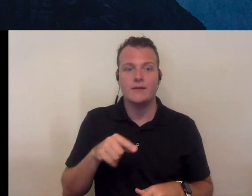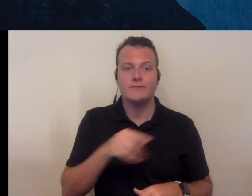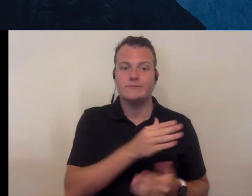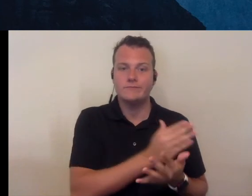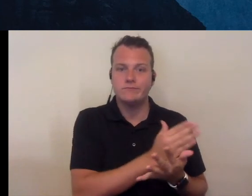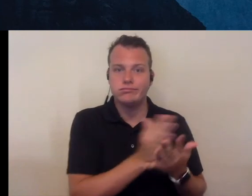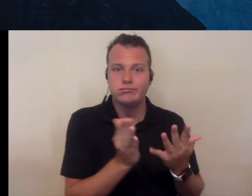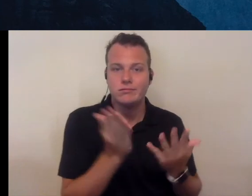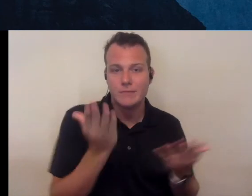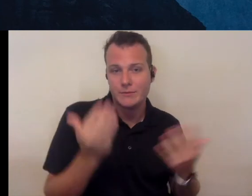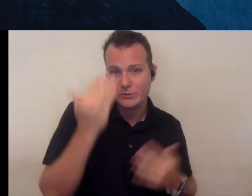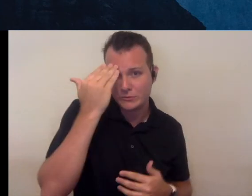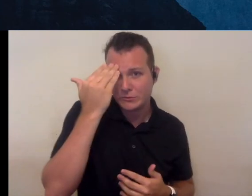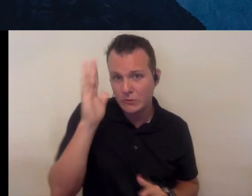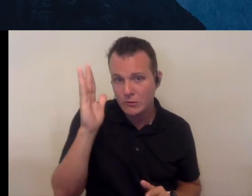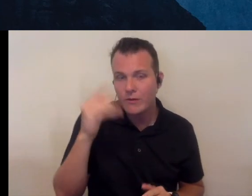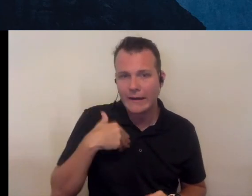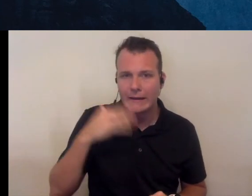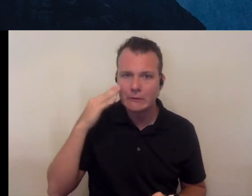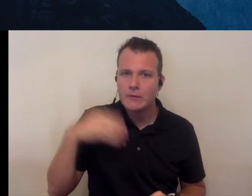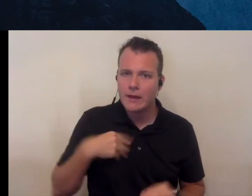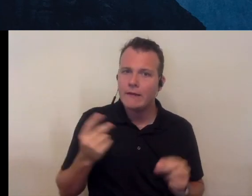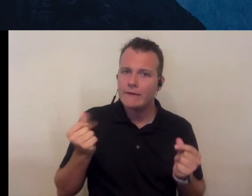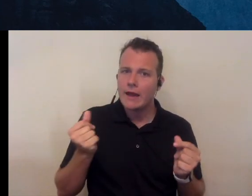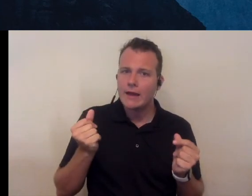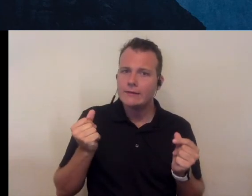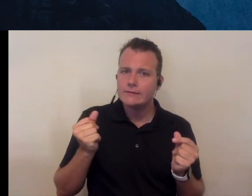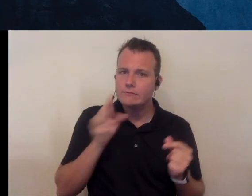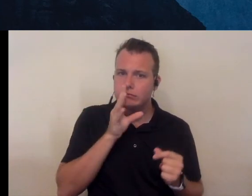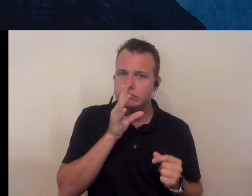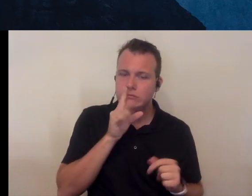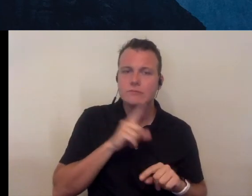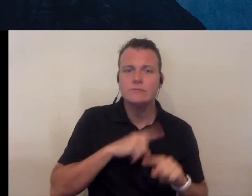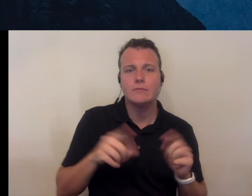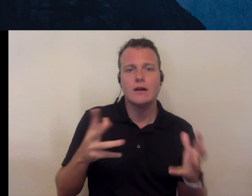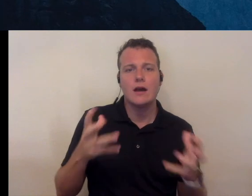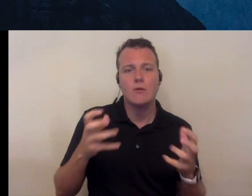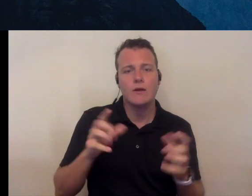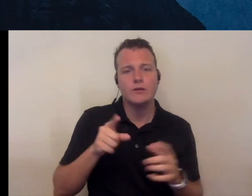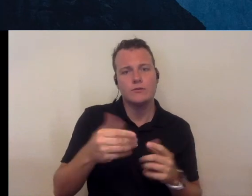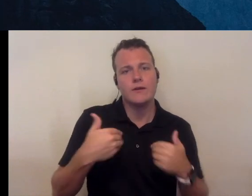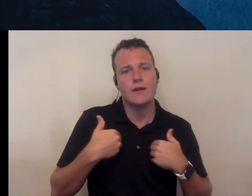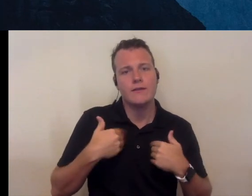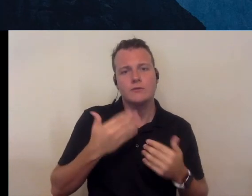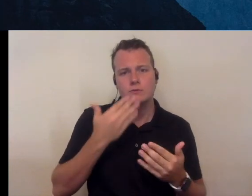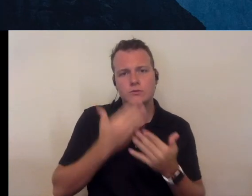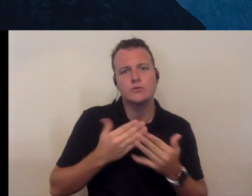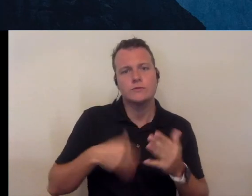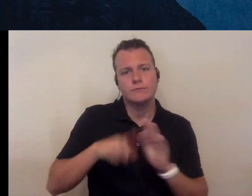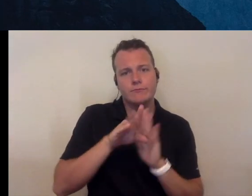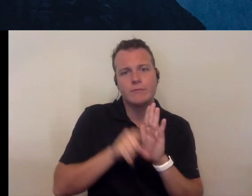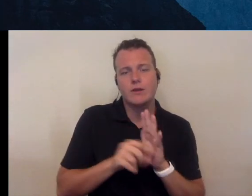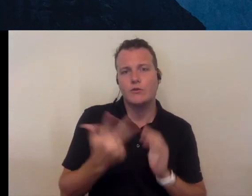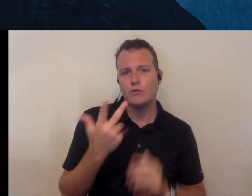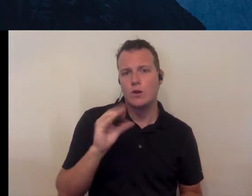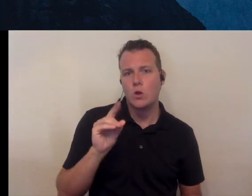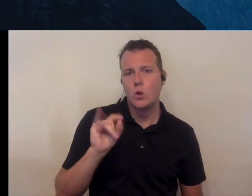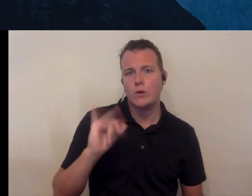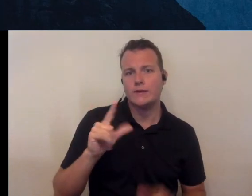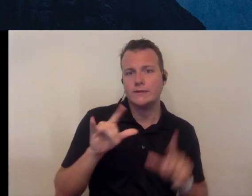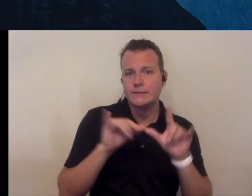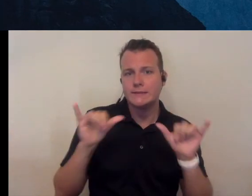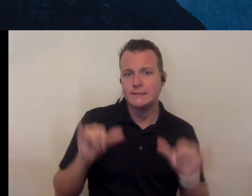I know some of this may not be things you're familiar with, and I know I went very quickly, but I wanted you to have a good background of all